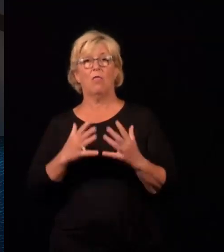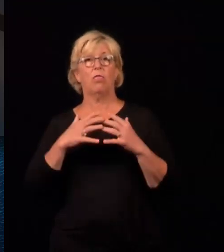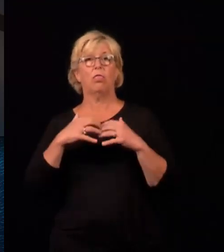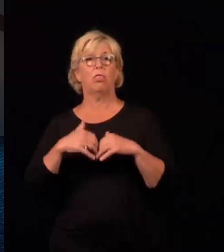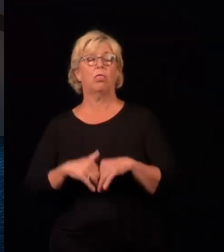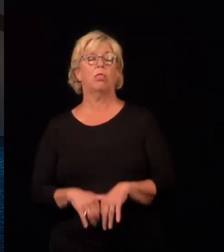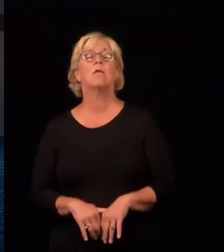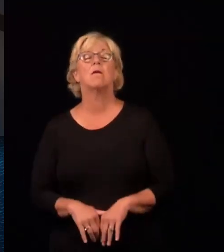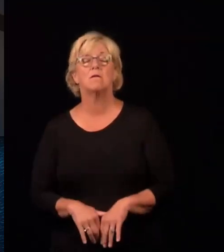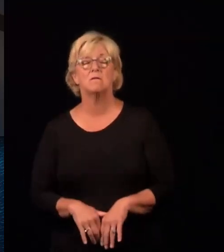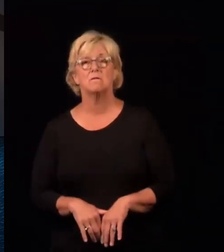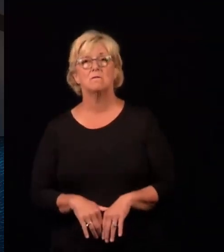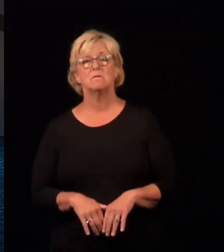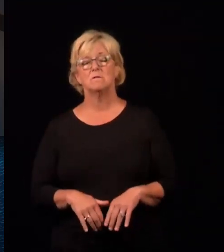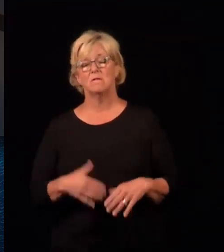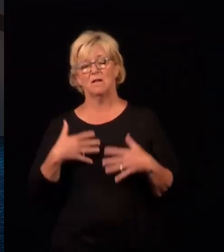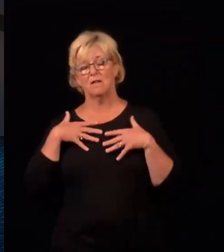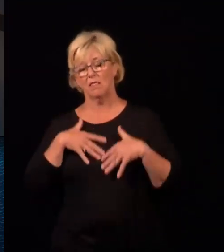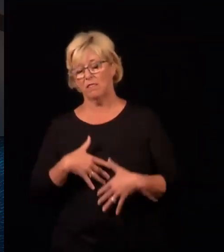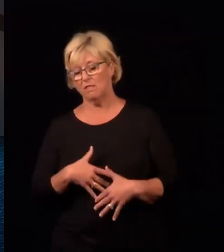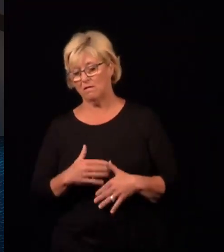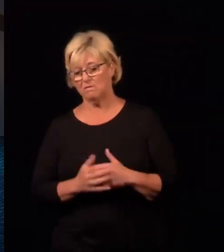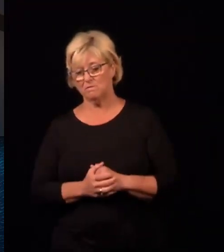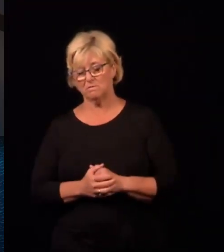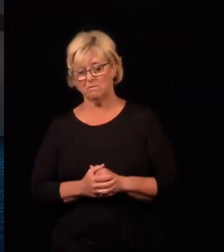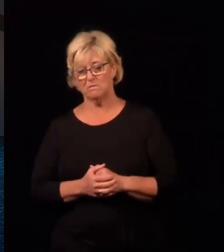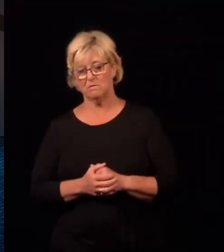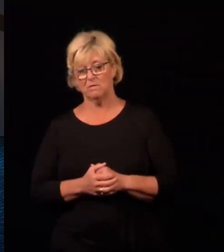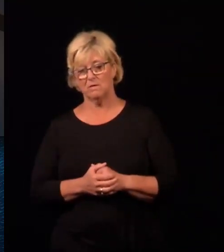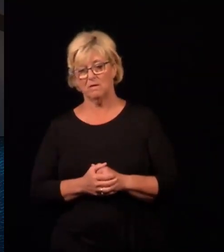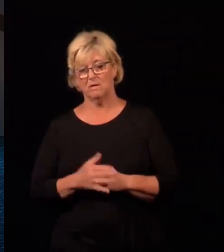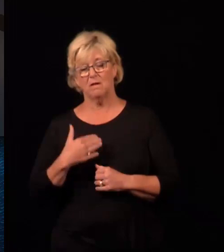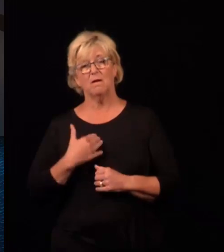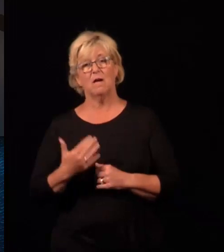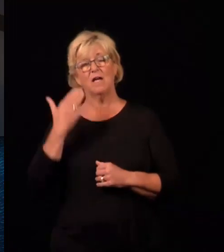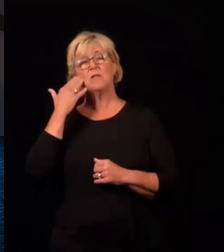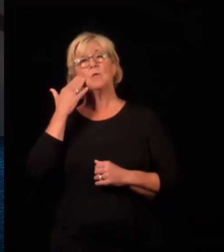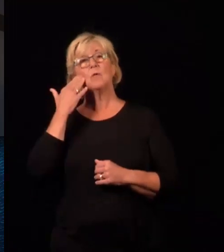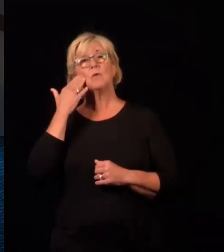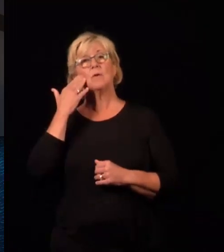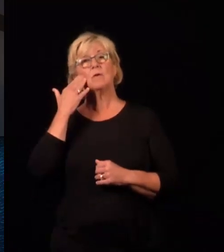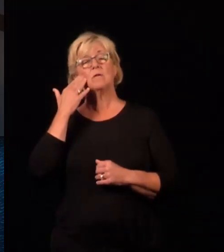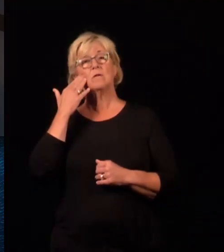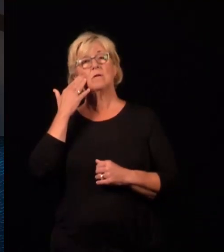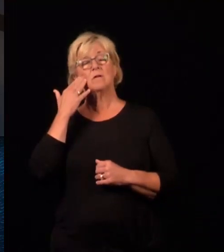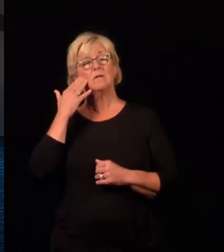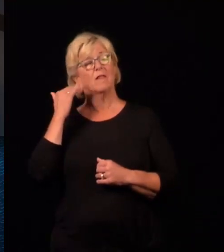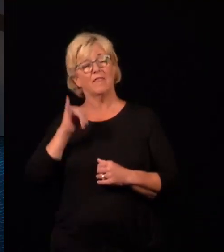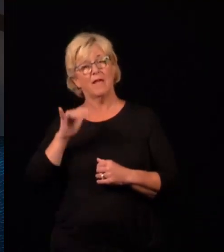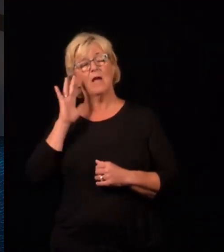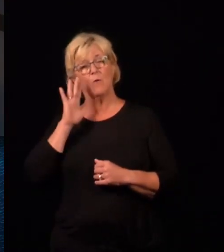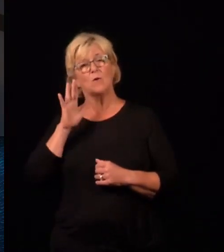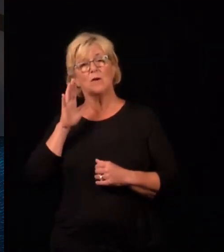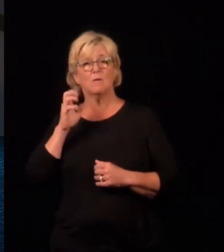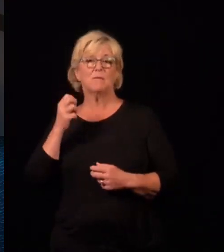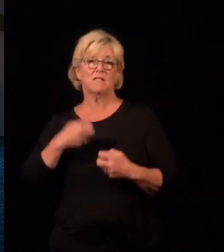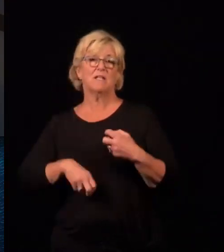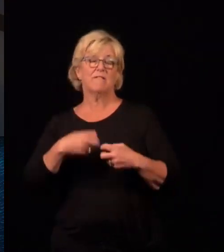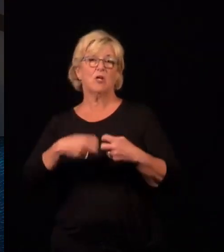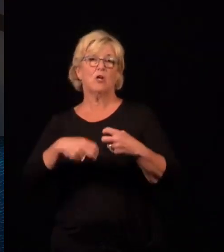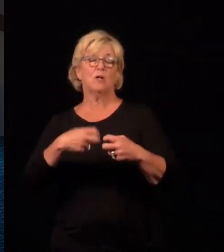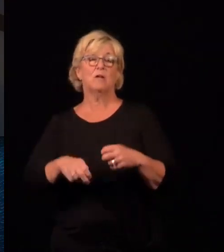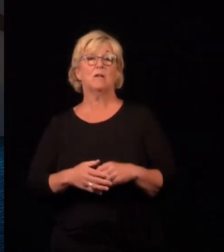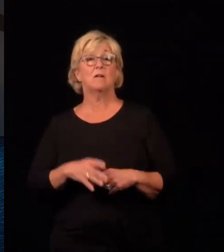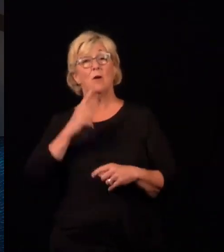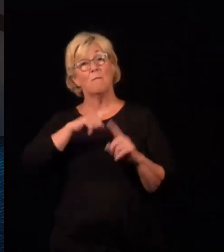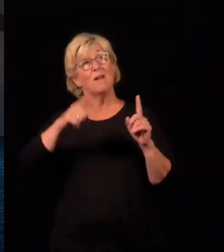crumbling down. And I knew that, you know, there was gonna be some heavy trouble ahead. But